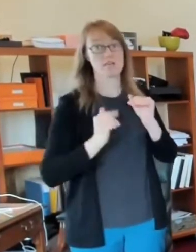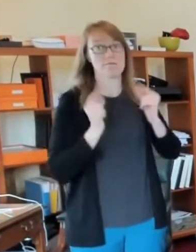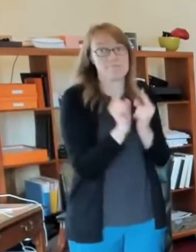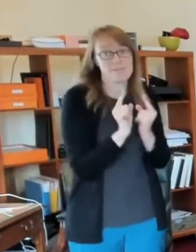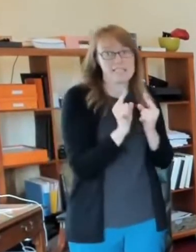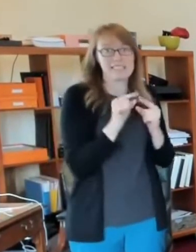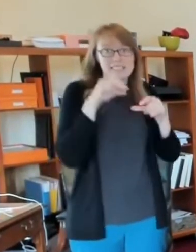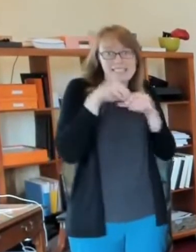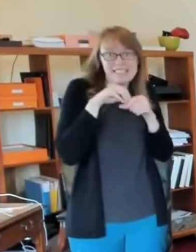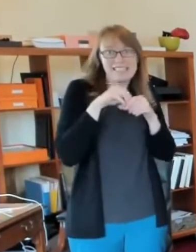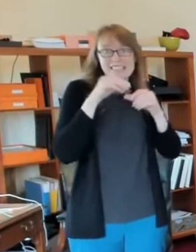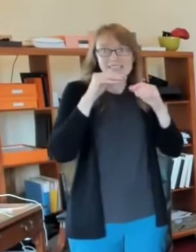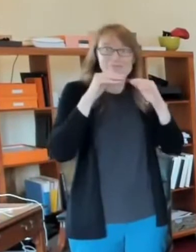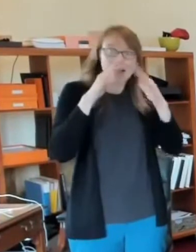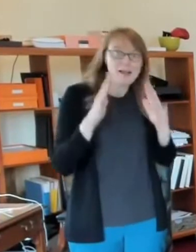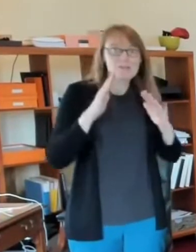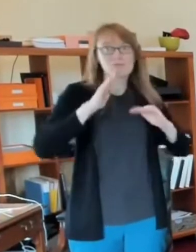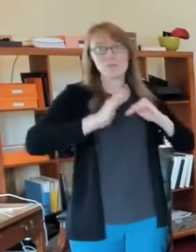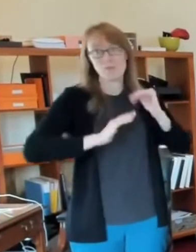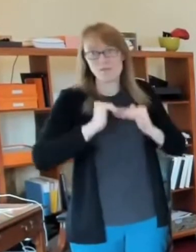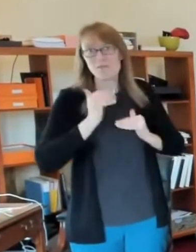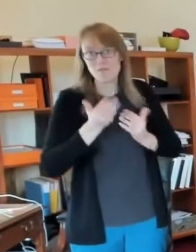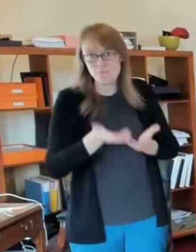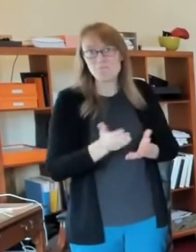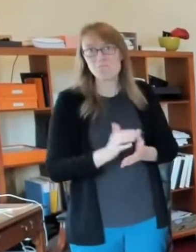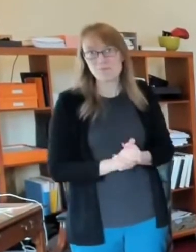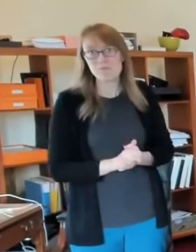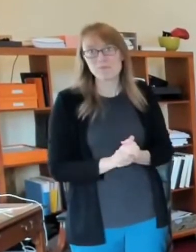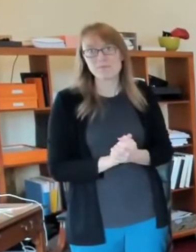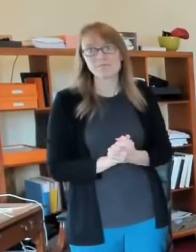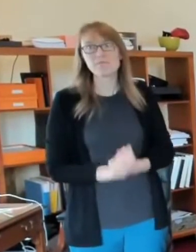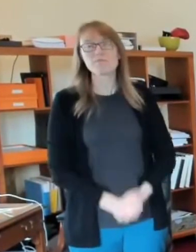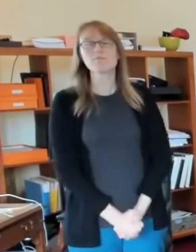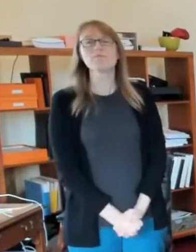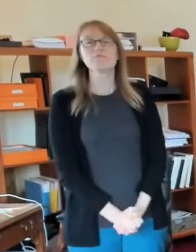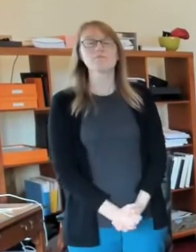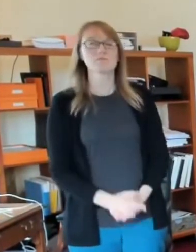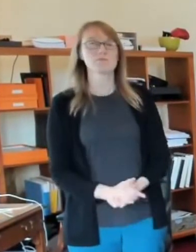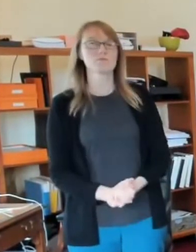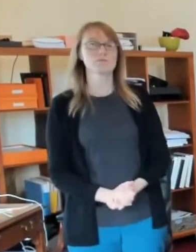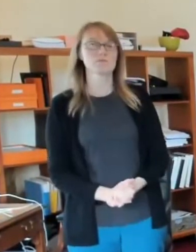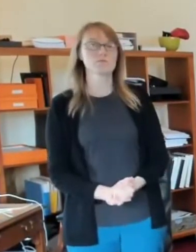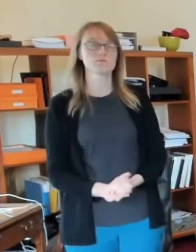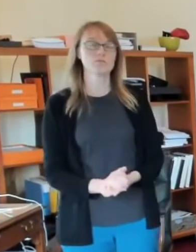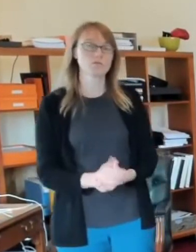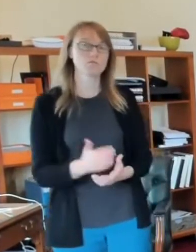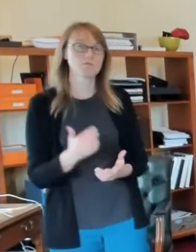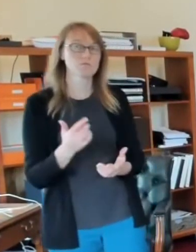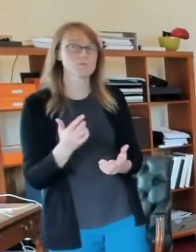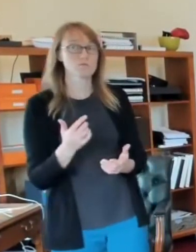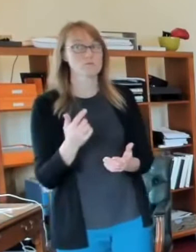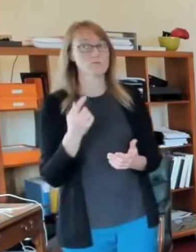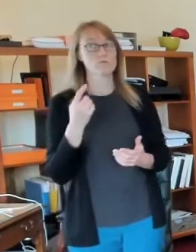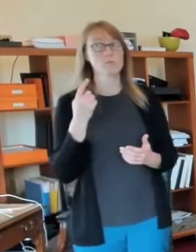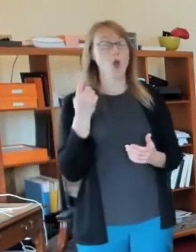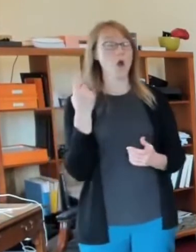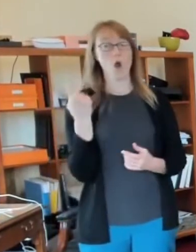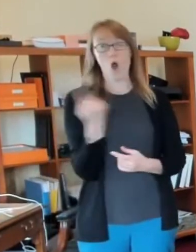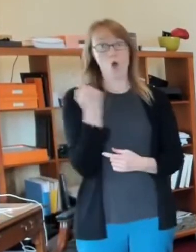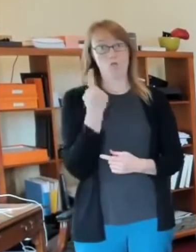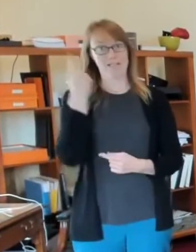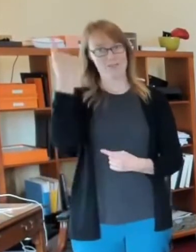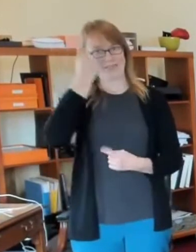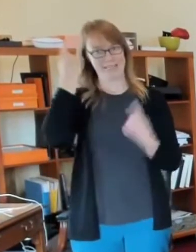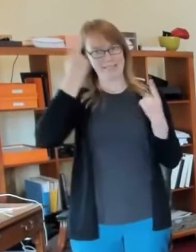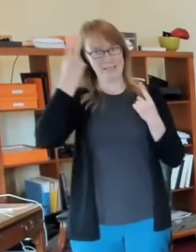inside. So we're always considering what to do, and